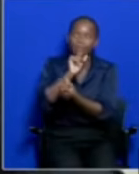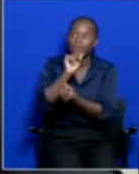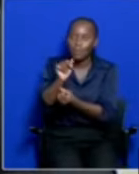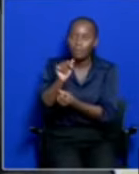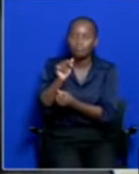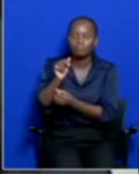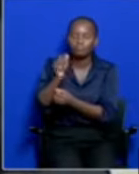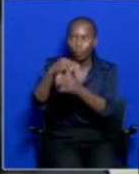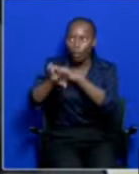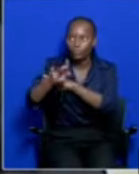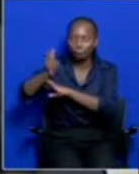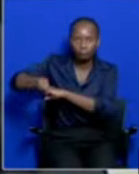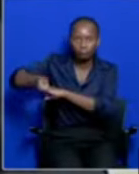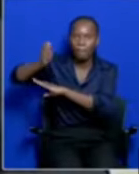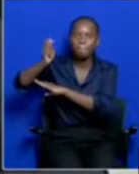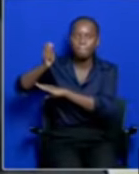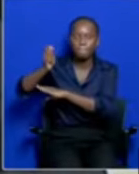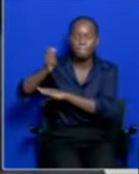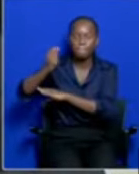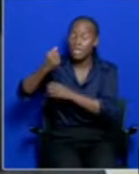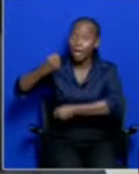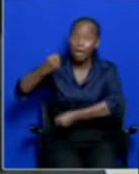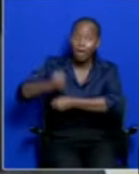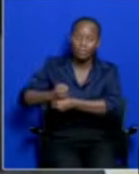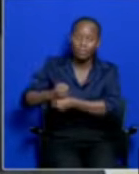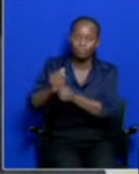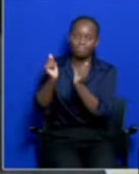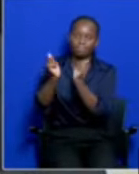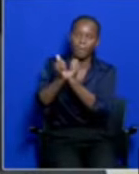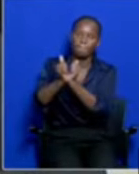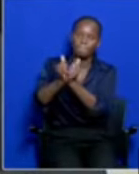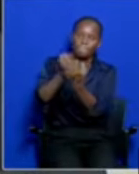That member was still working for those years.